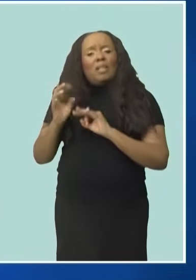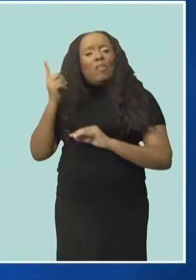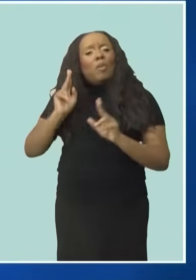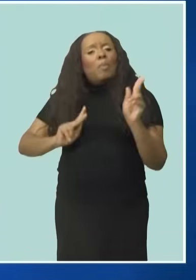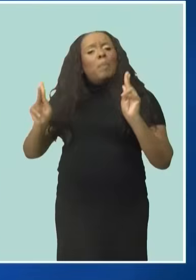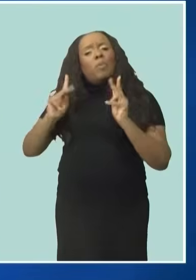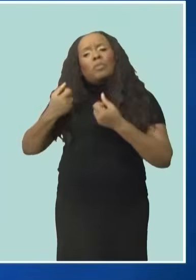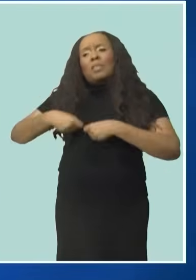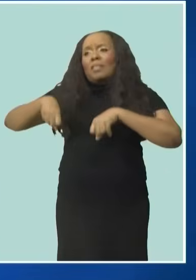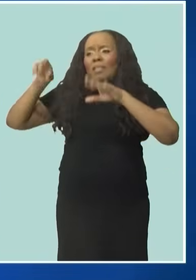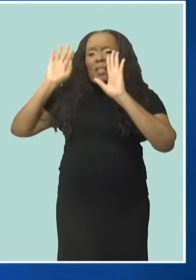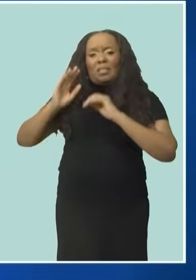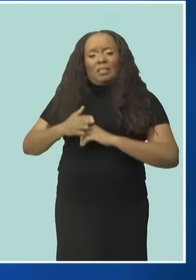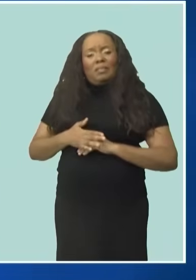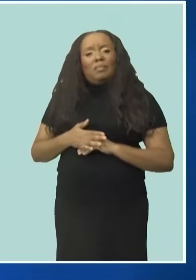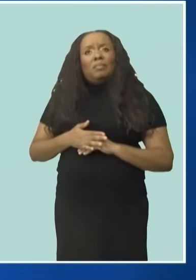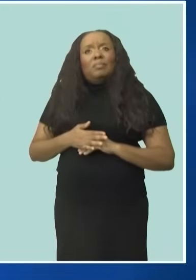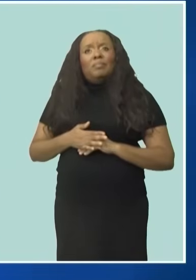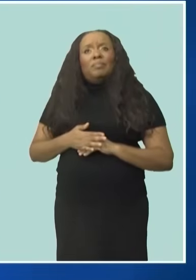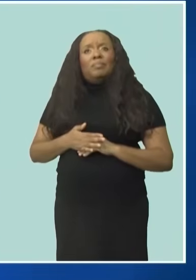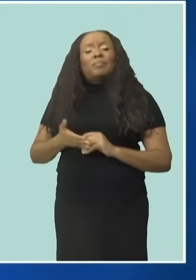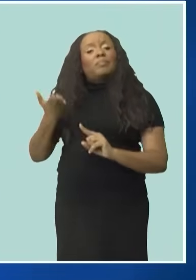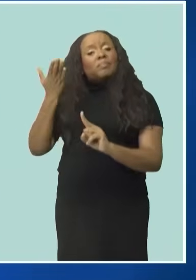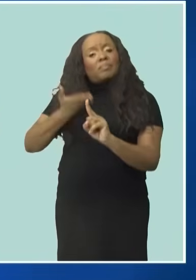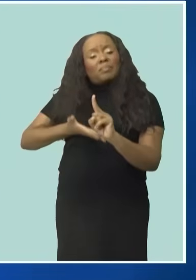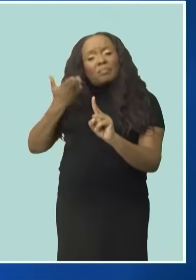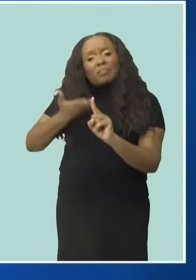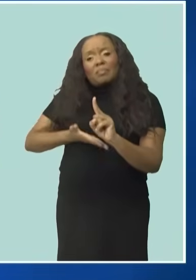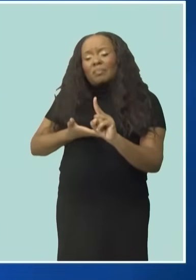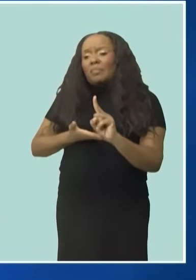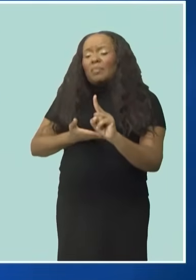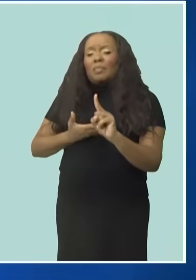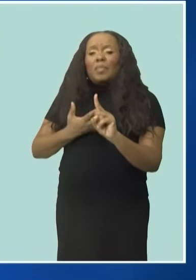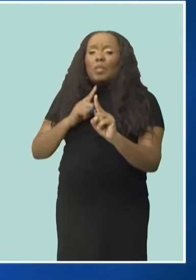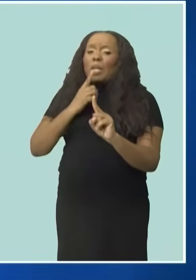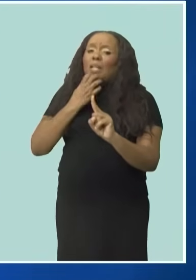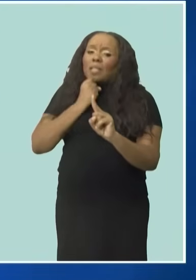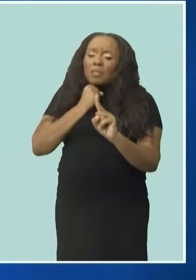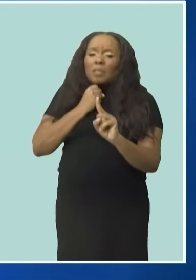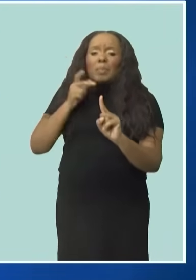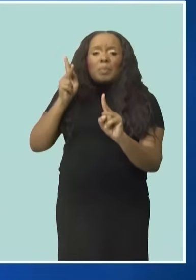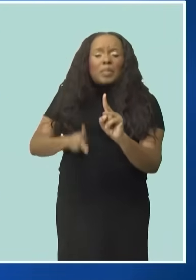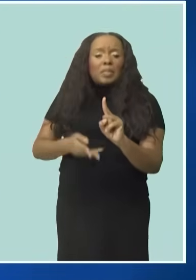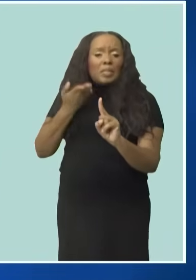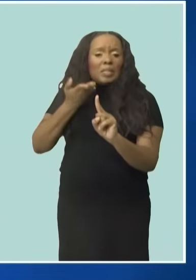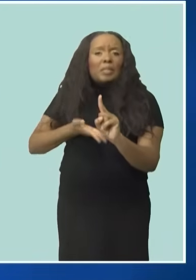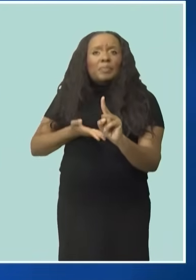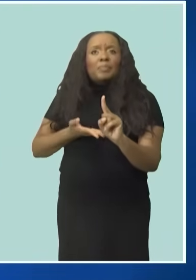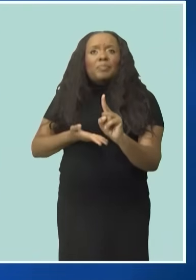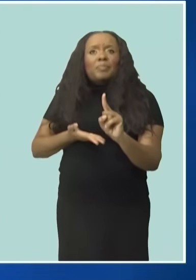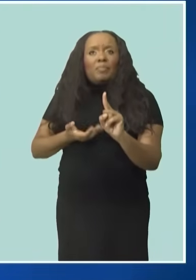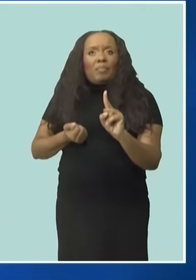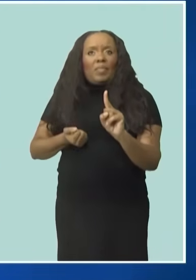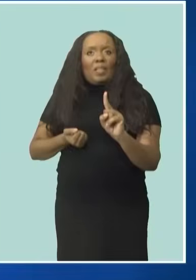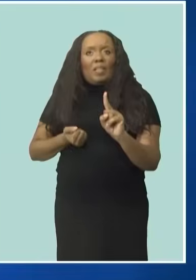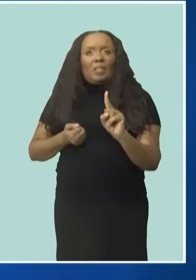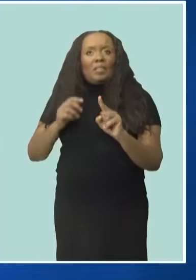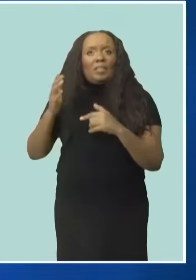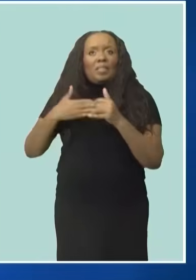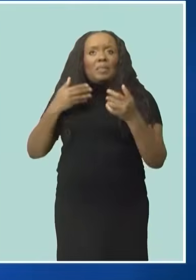The will to be a lighthouse makes you no less of a loving person, makes it no easier to weather the